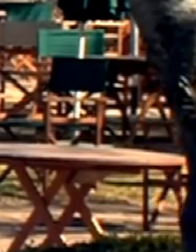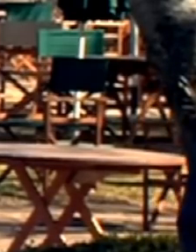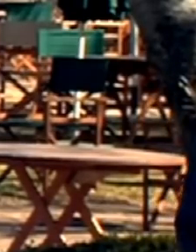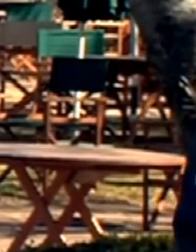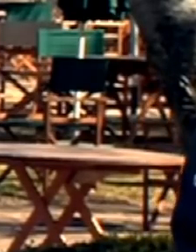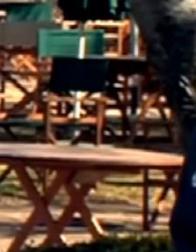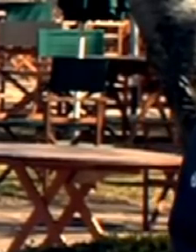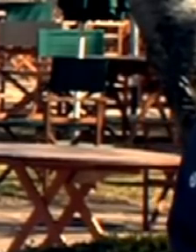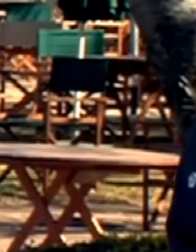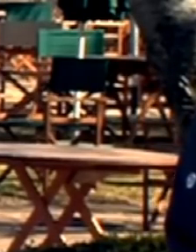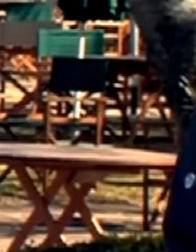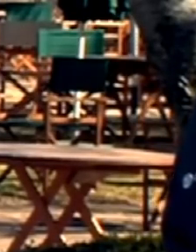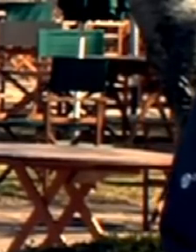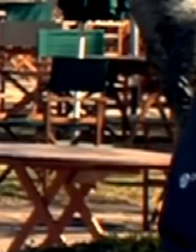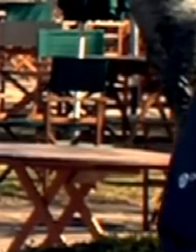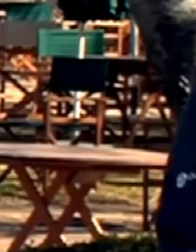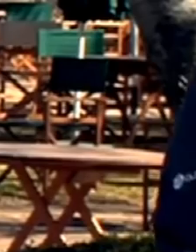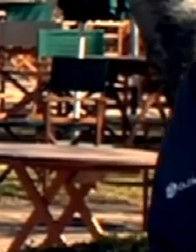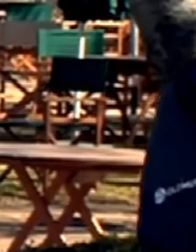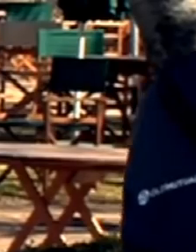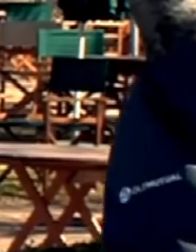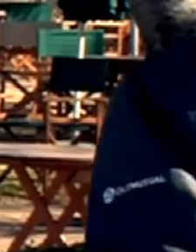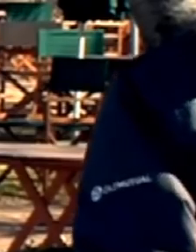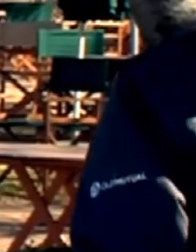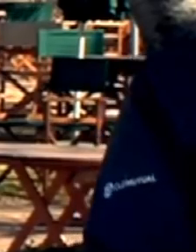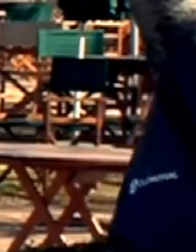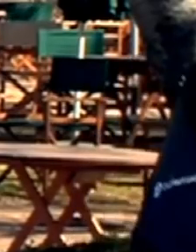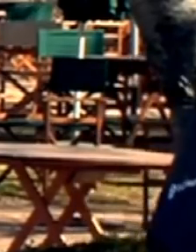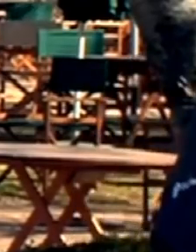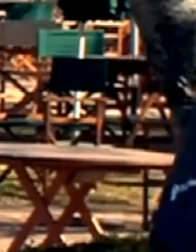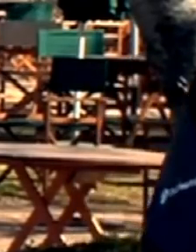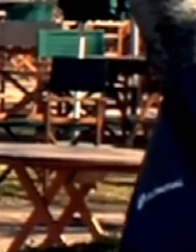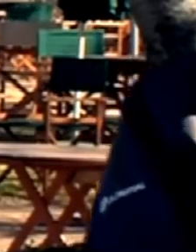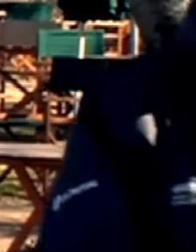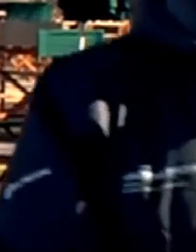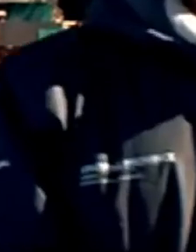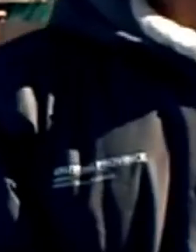create a wrong impression. Thank you. Can I go now? Yes. Yeah.